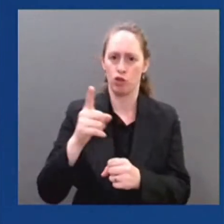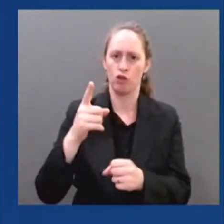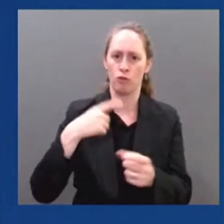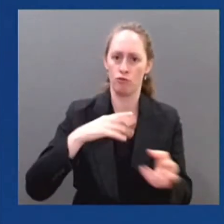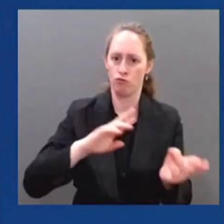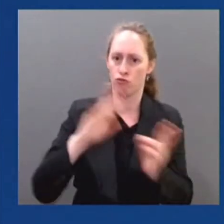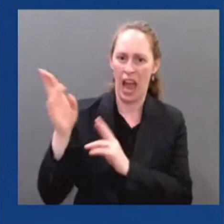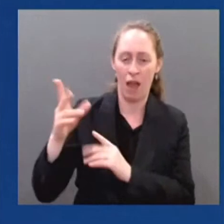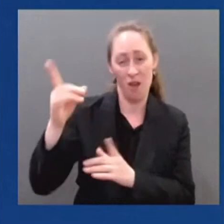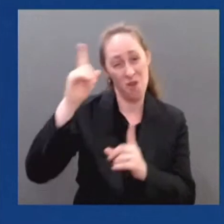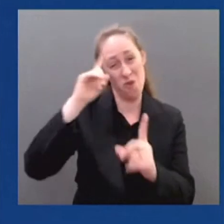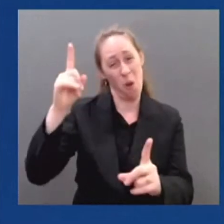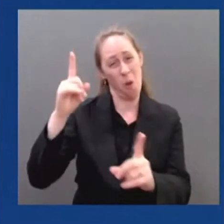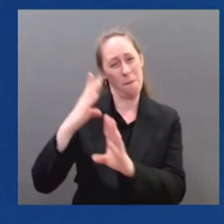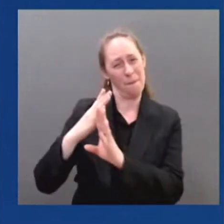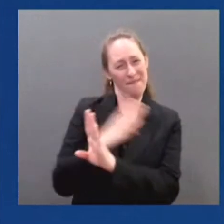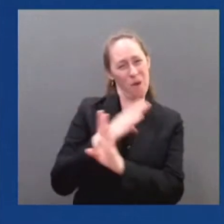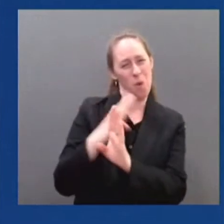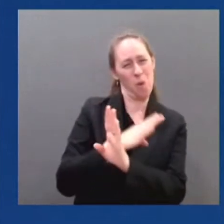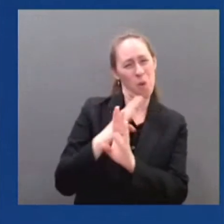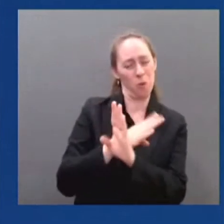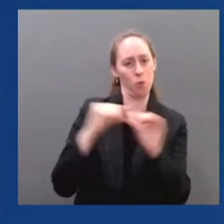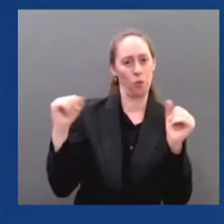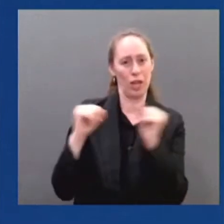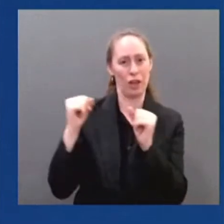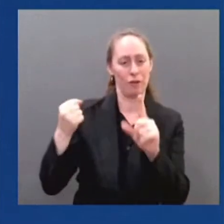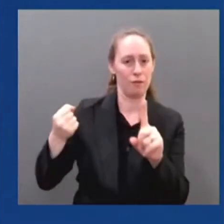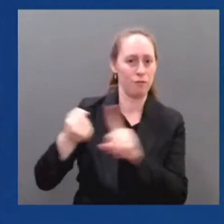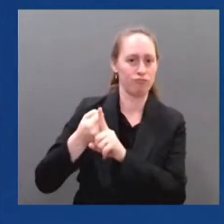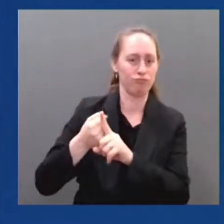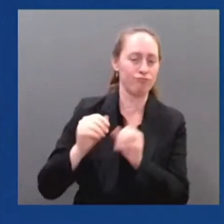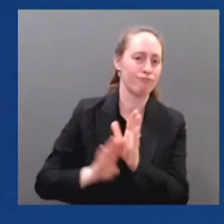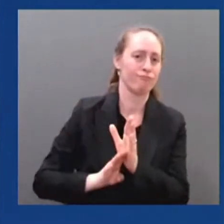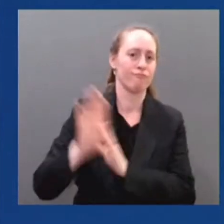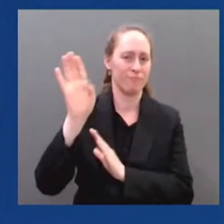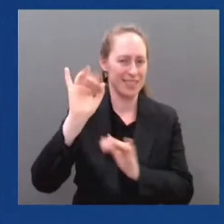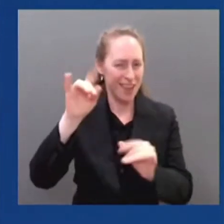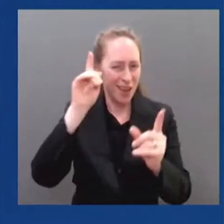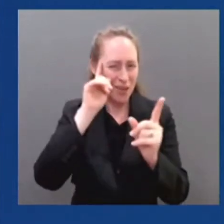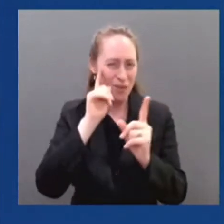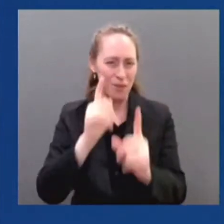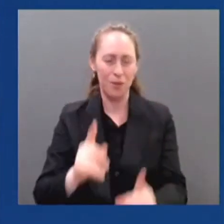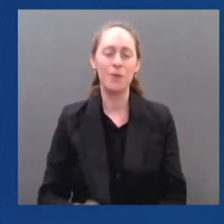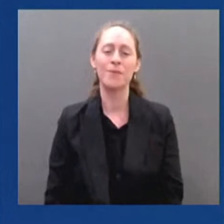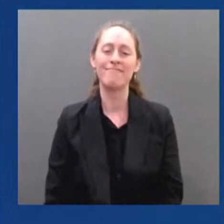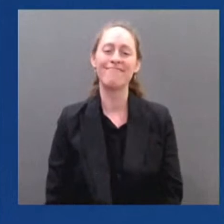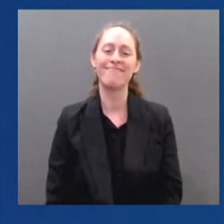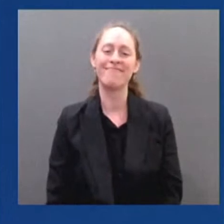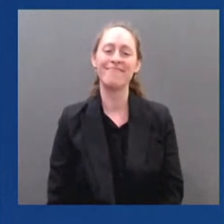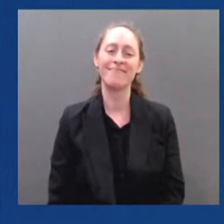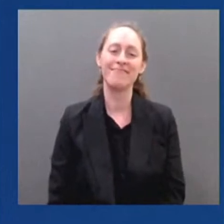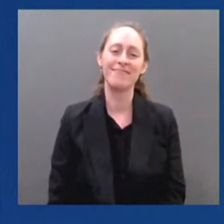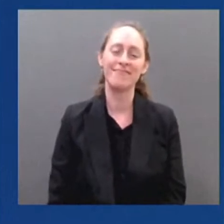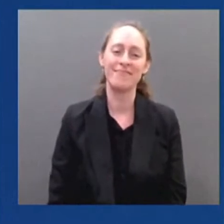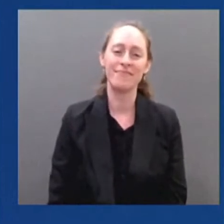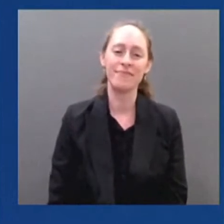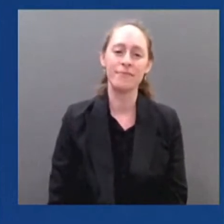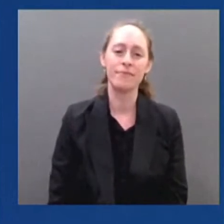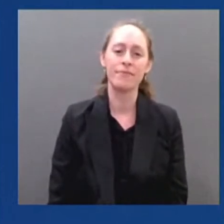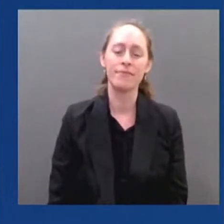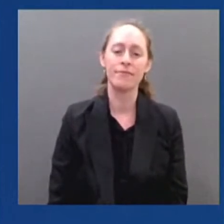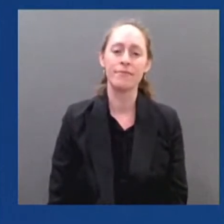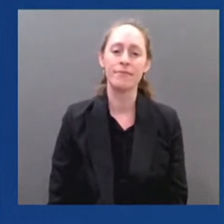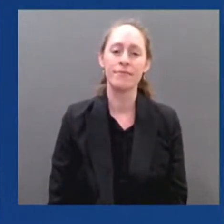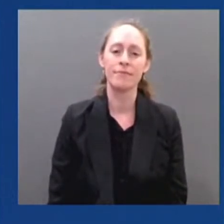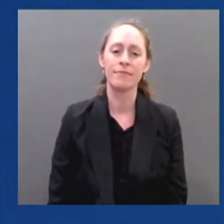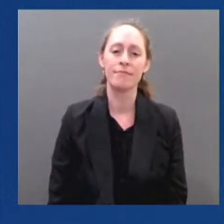see one. So one of the reasons we pulled resources from other critical programs was we just felt like we couldn't